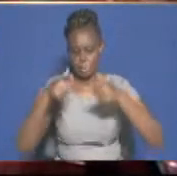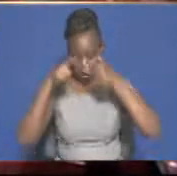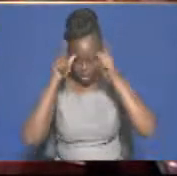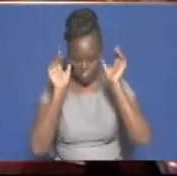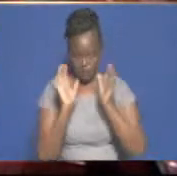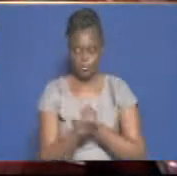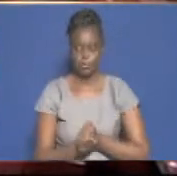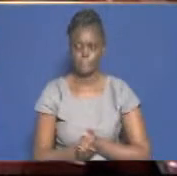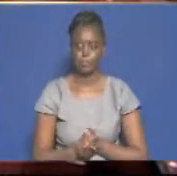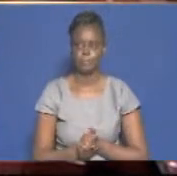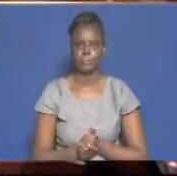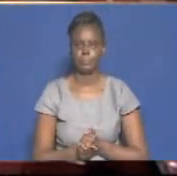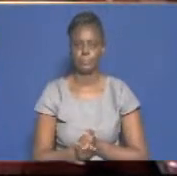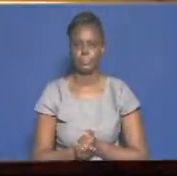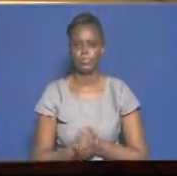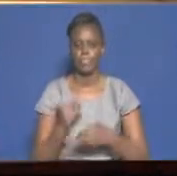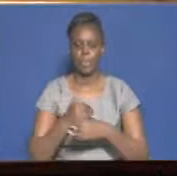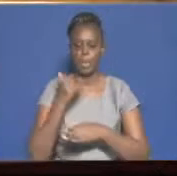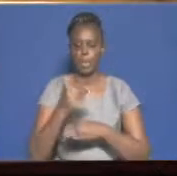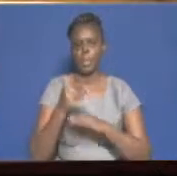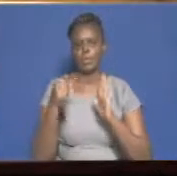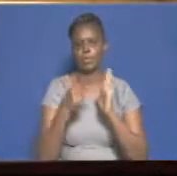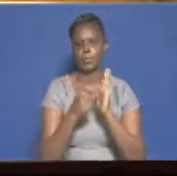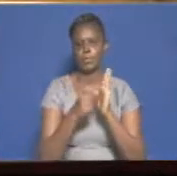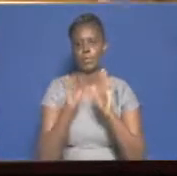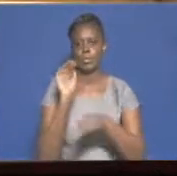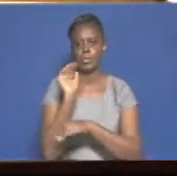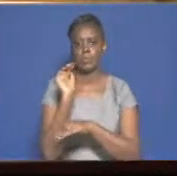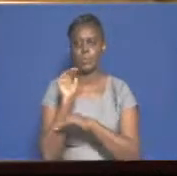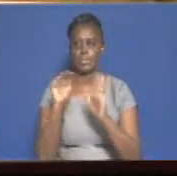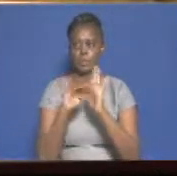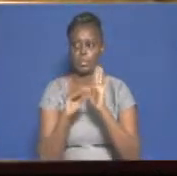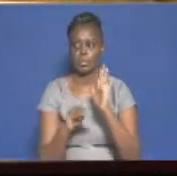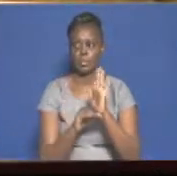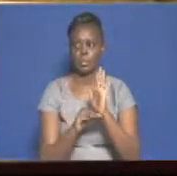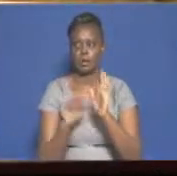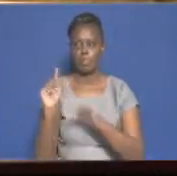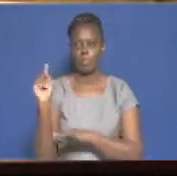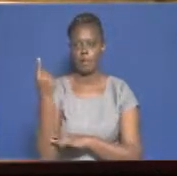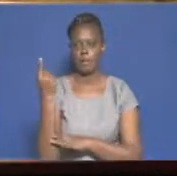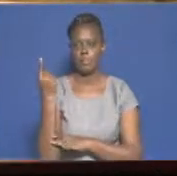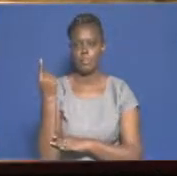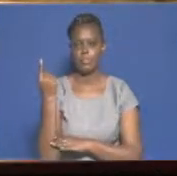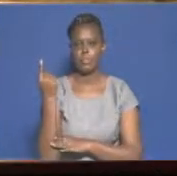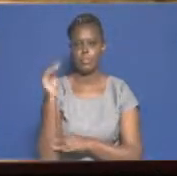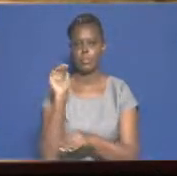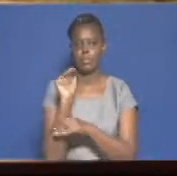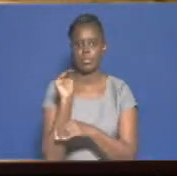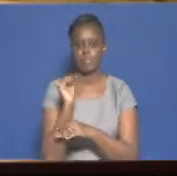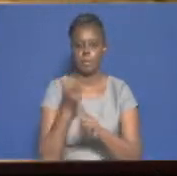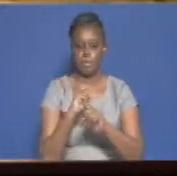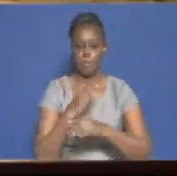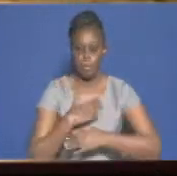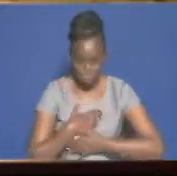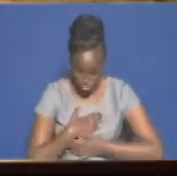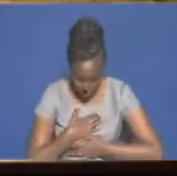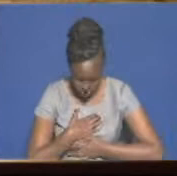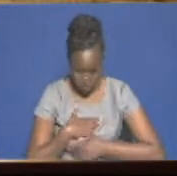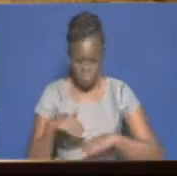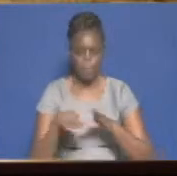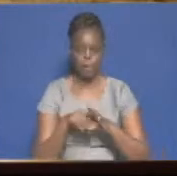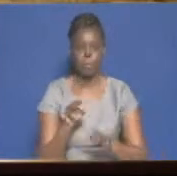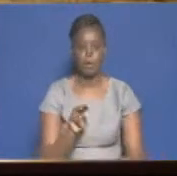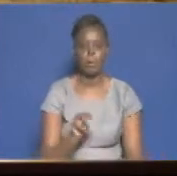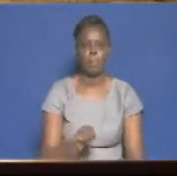Livestock. Next segment, request for statement. On the first one, the first request is by the member for Mvita,